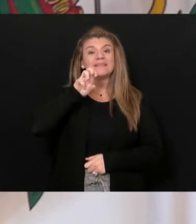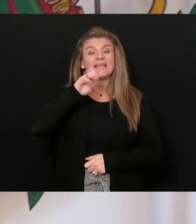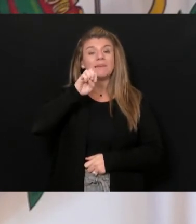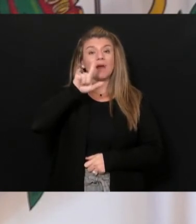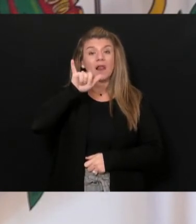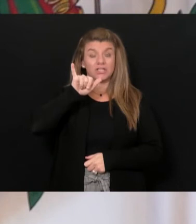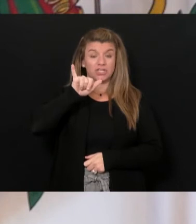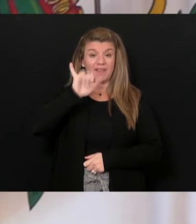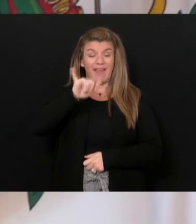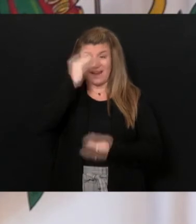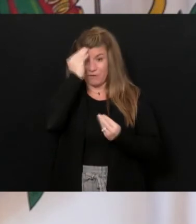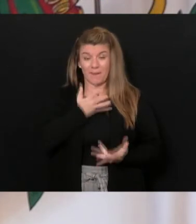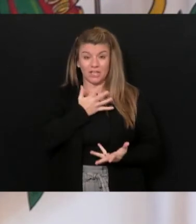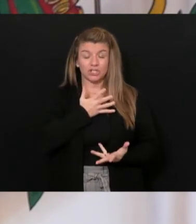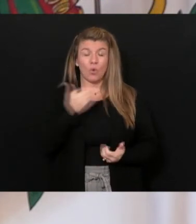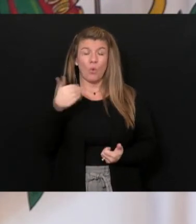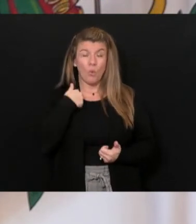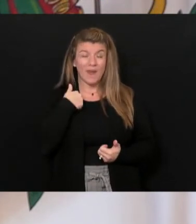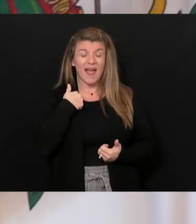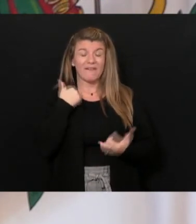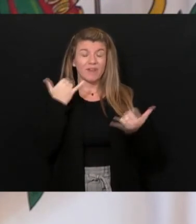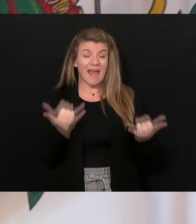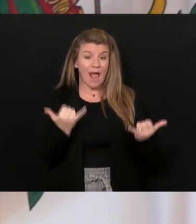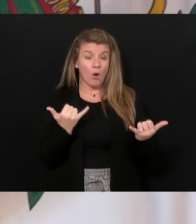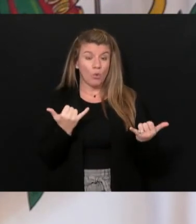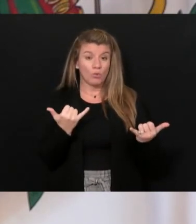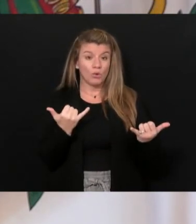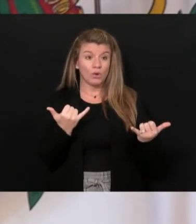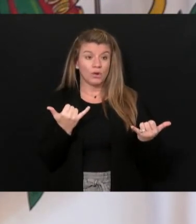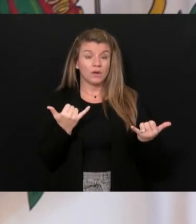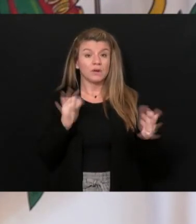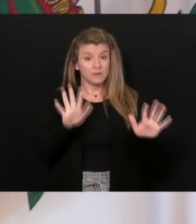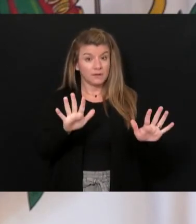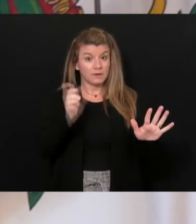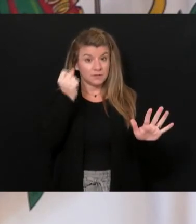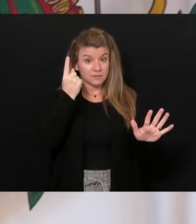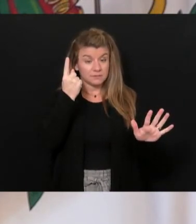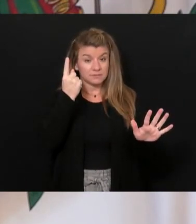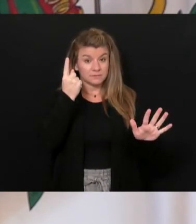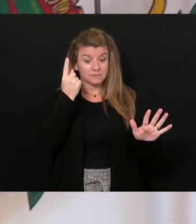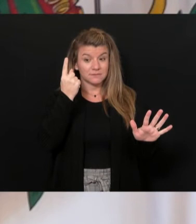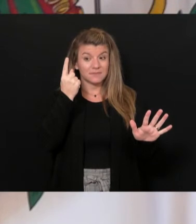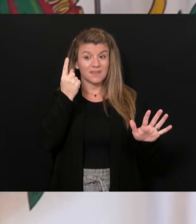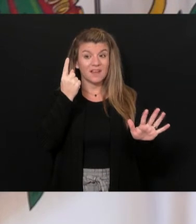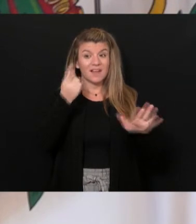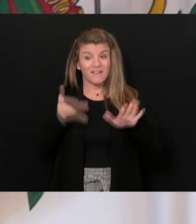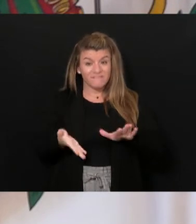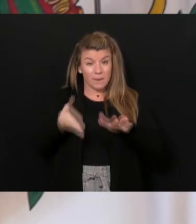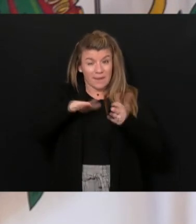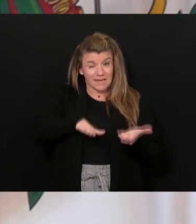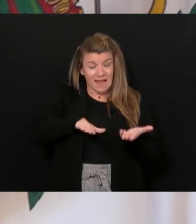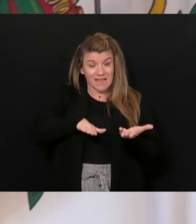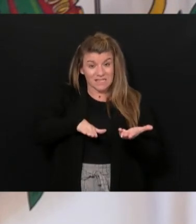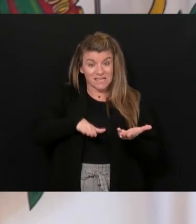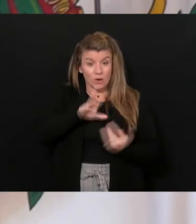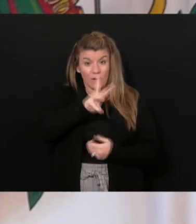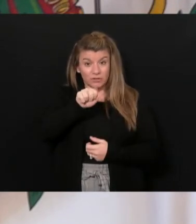epidemiology, data, we have now, and get this, from the deaths in West